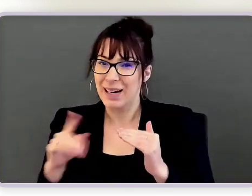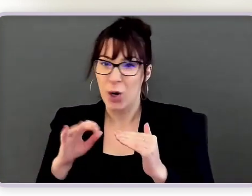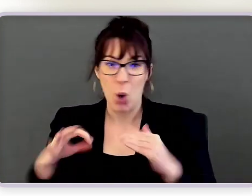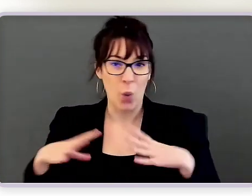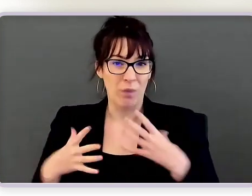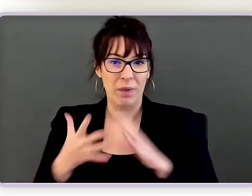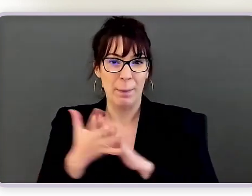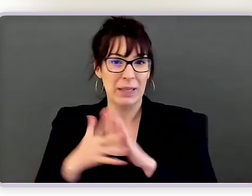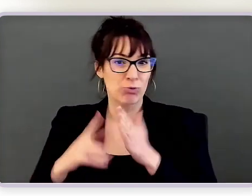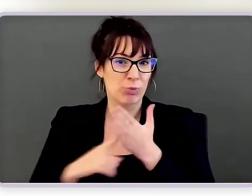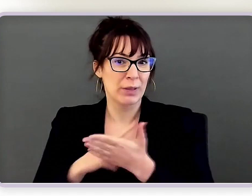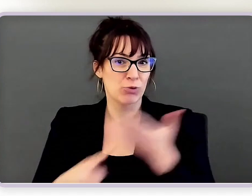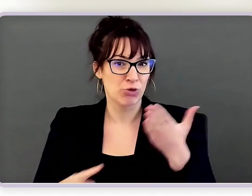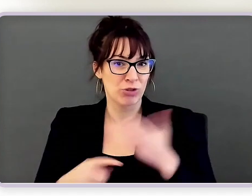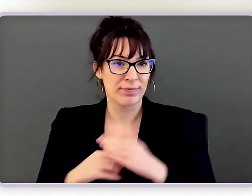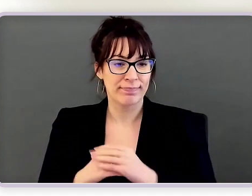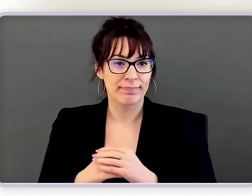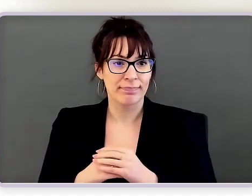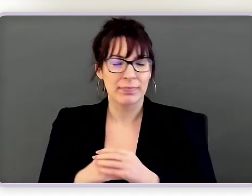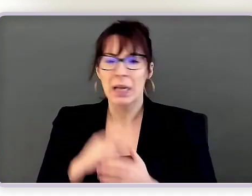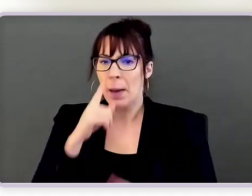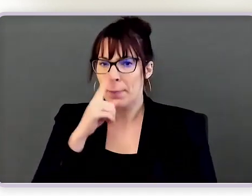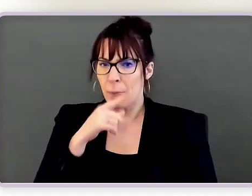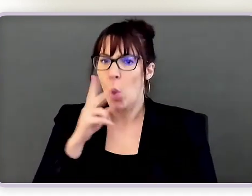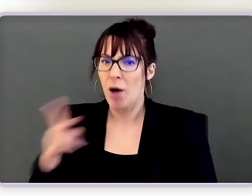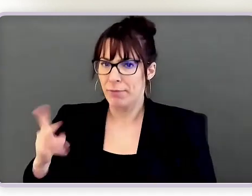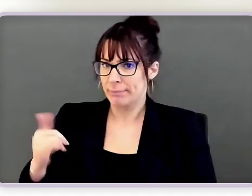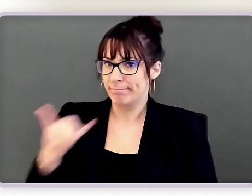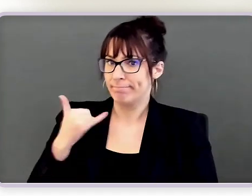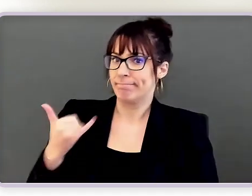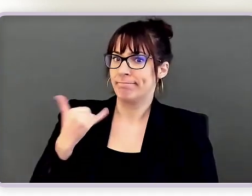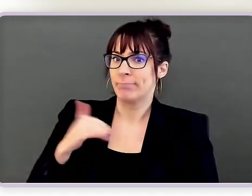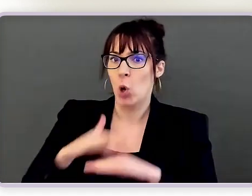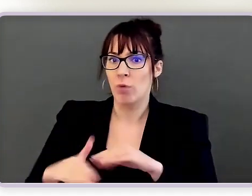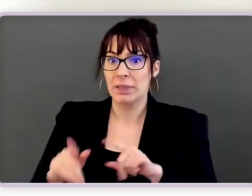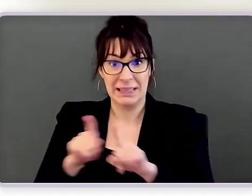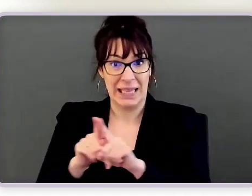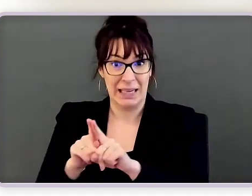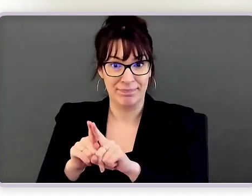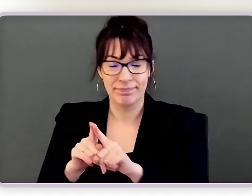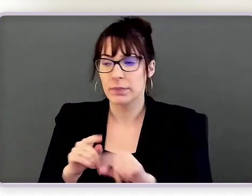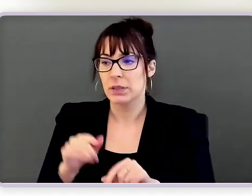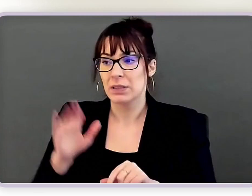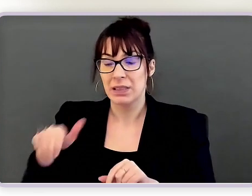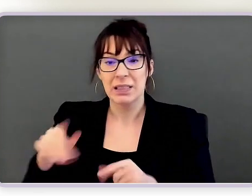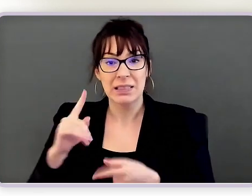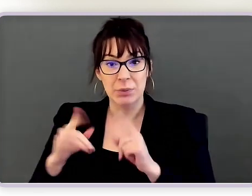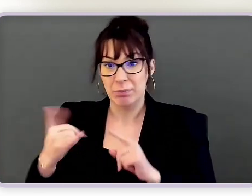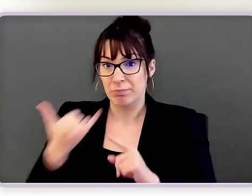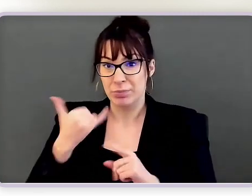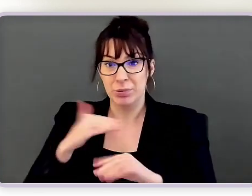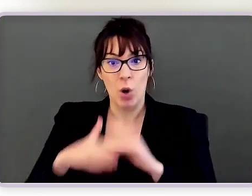some of the calls we get a lot, and you might too. People very distressed about state trustees, and we've seen a